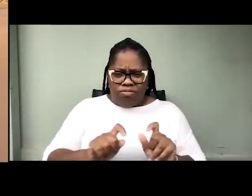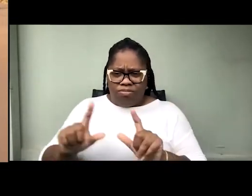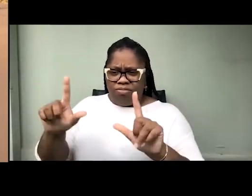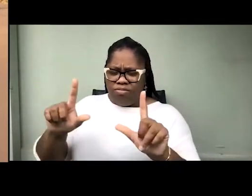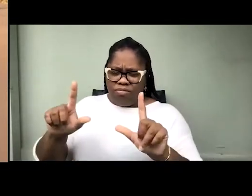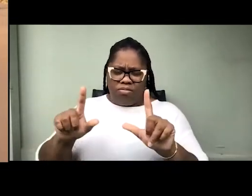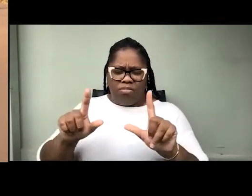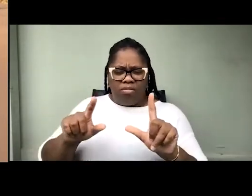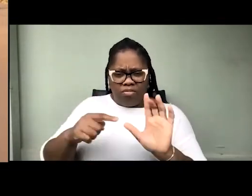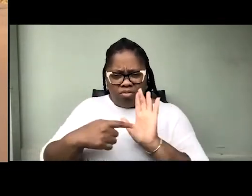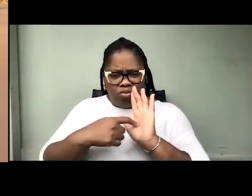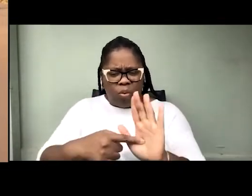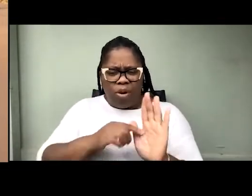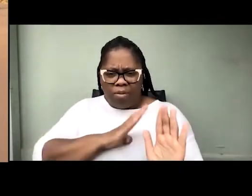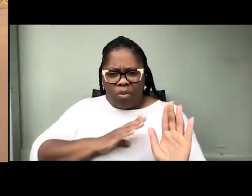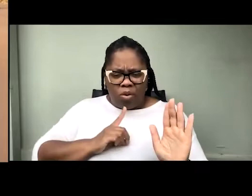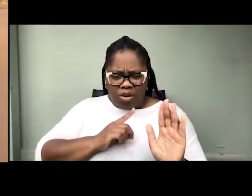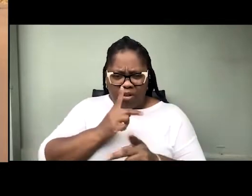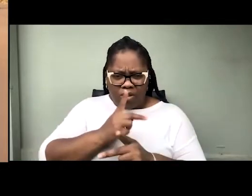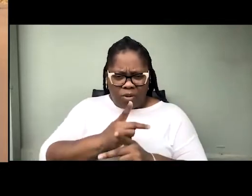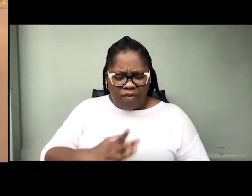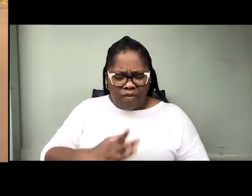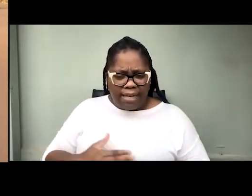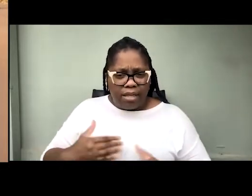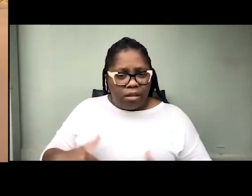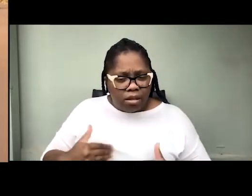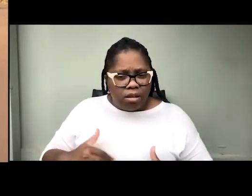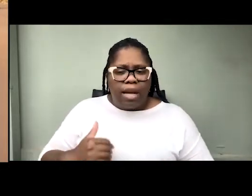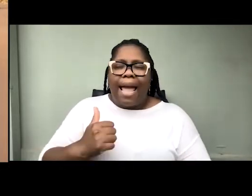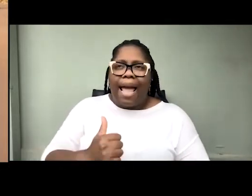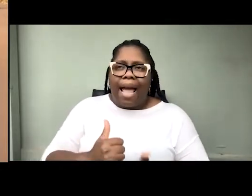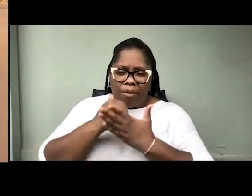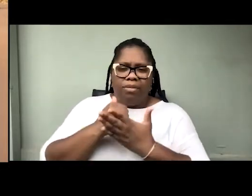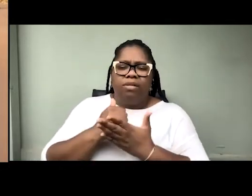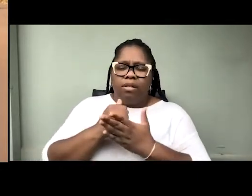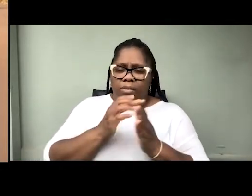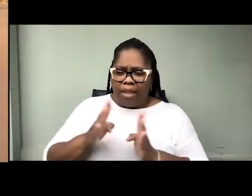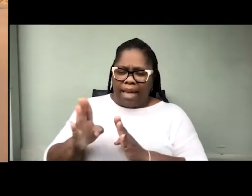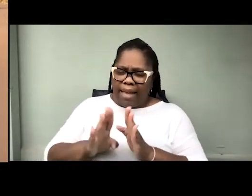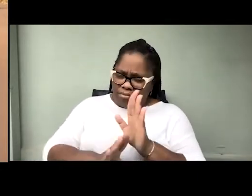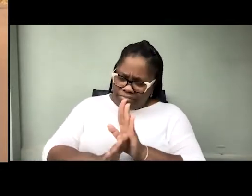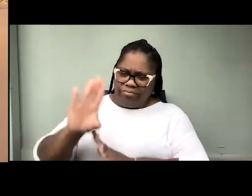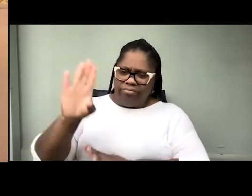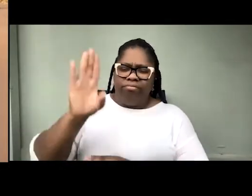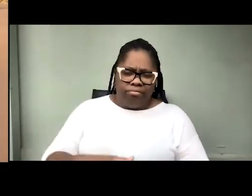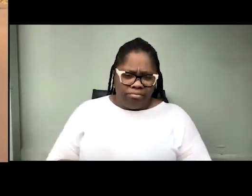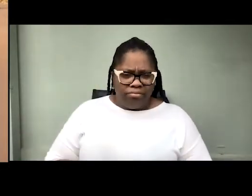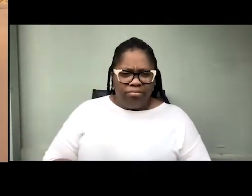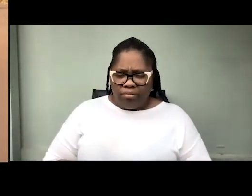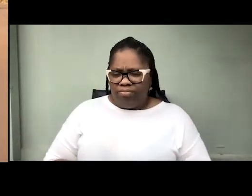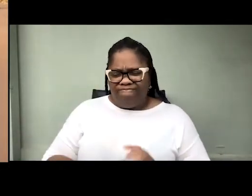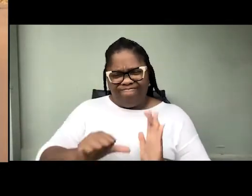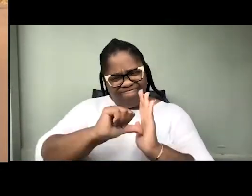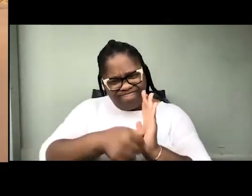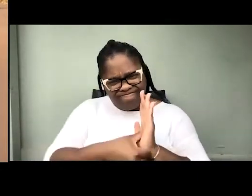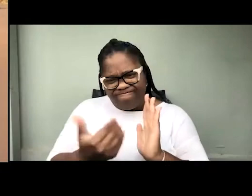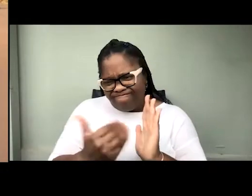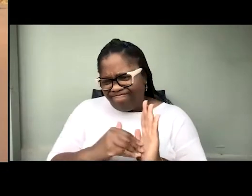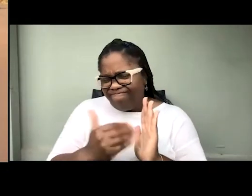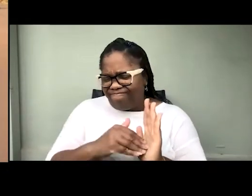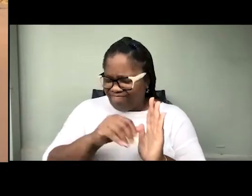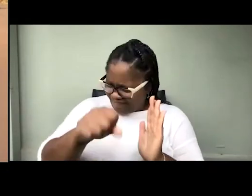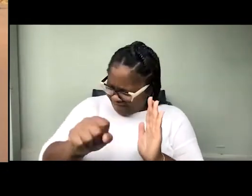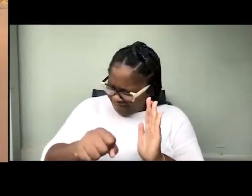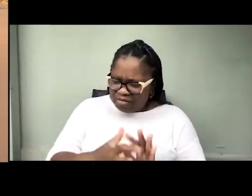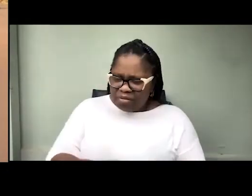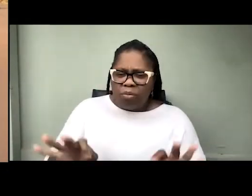attention to the Board of Supervisors takes the plan a long, long way. So I really can't emphasize enough how important it is